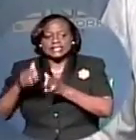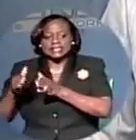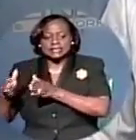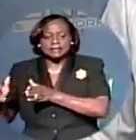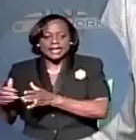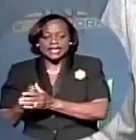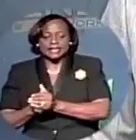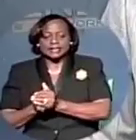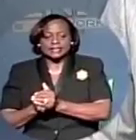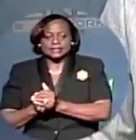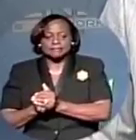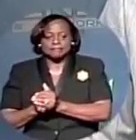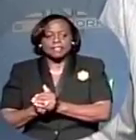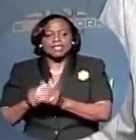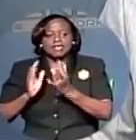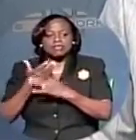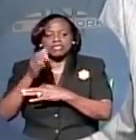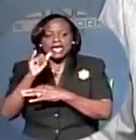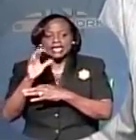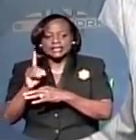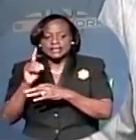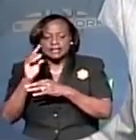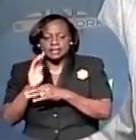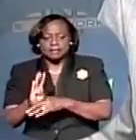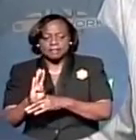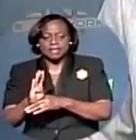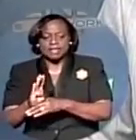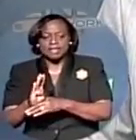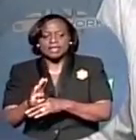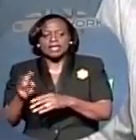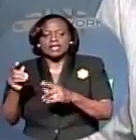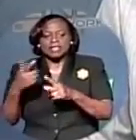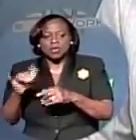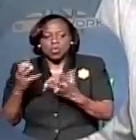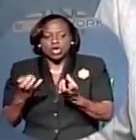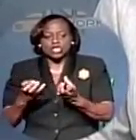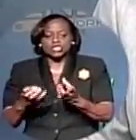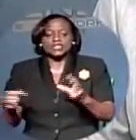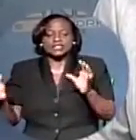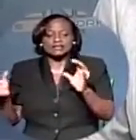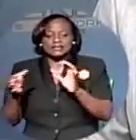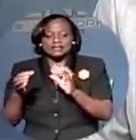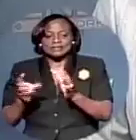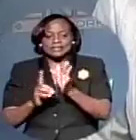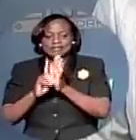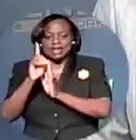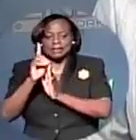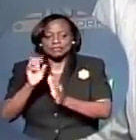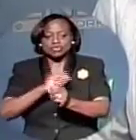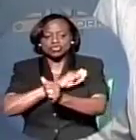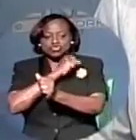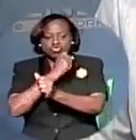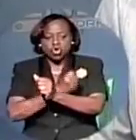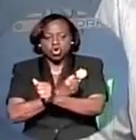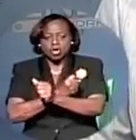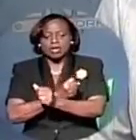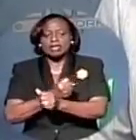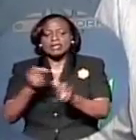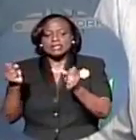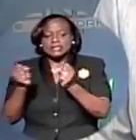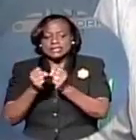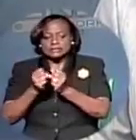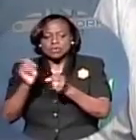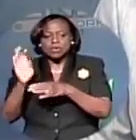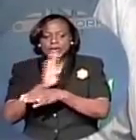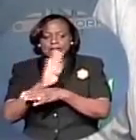program, experts and consultants will be engaged to help develop stronger small and medium-sized enterprises, or SMEs,